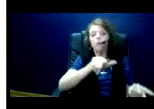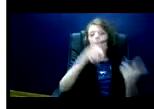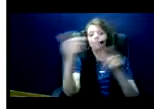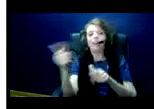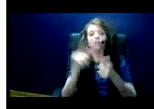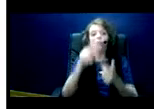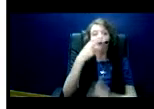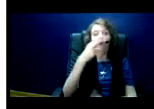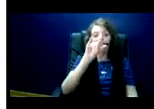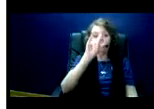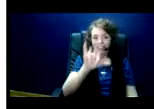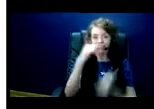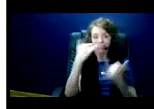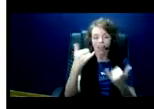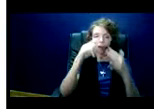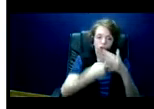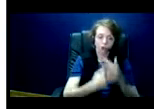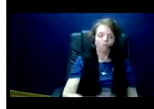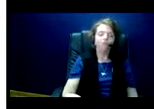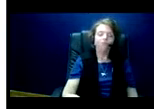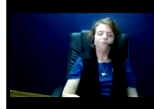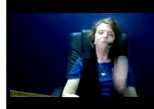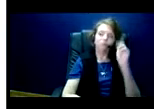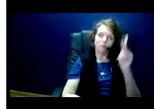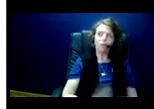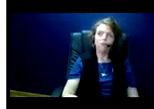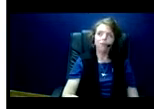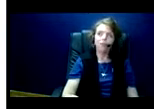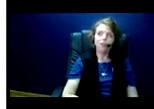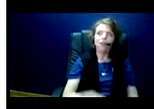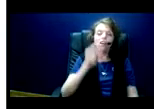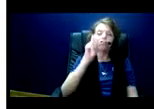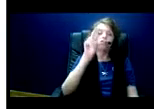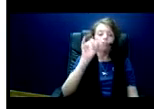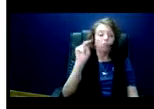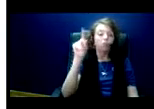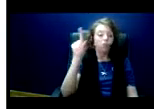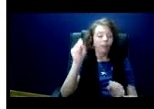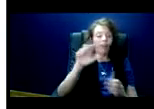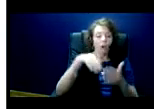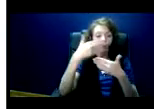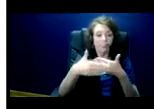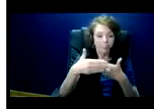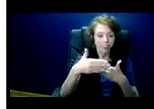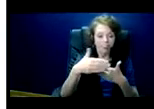Hayley to get us started. Excellent, great. Susan, you can go ahead and click to the next slide.